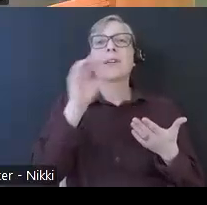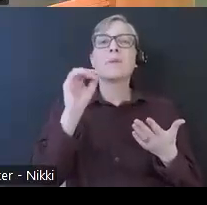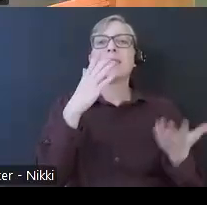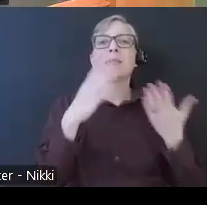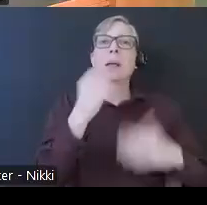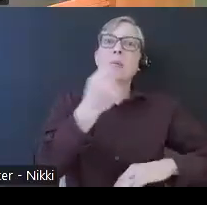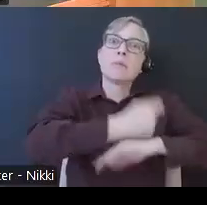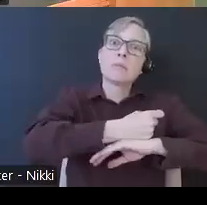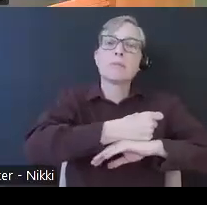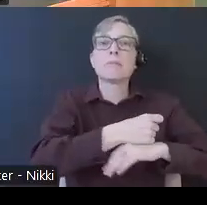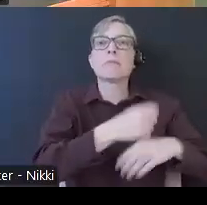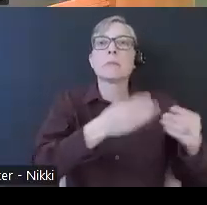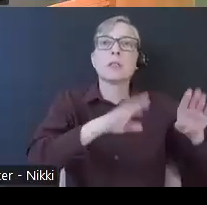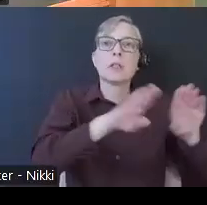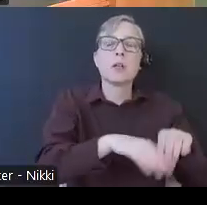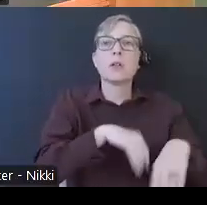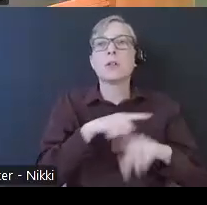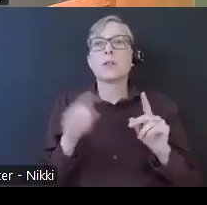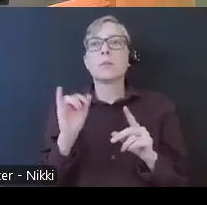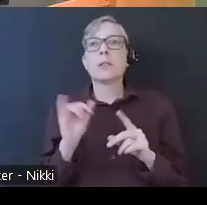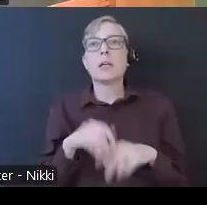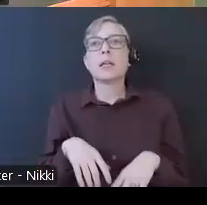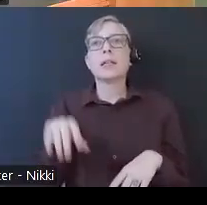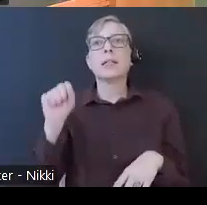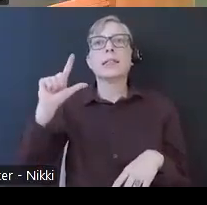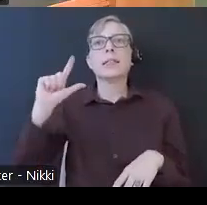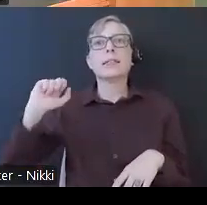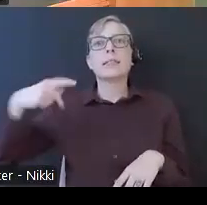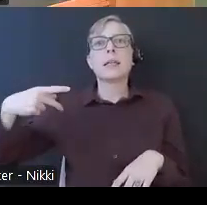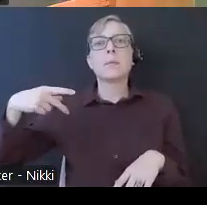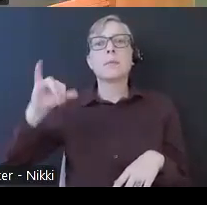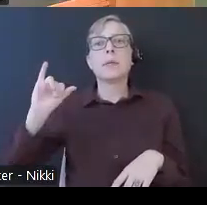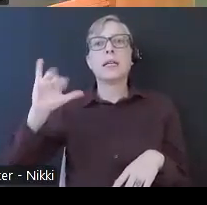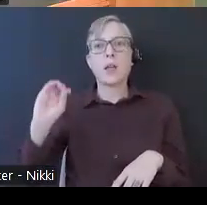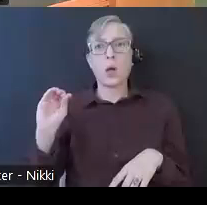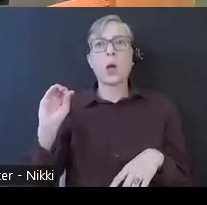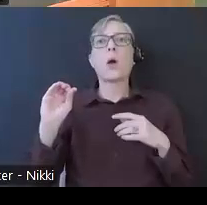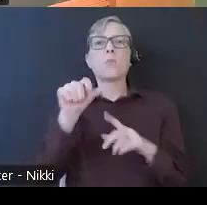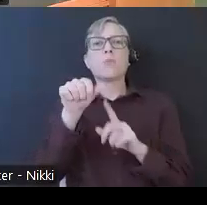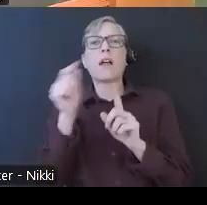that like Sleepio and Daylight and others. These are the ones that are out there right now.